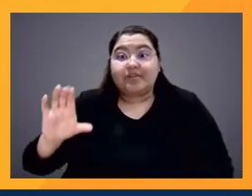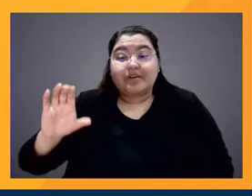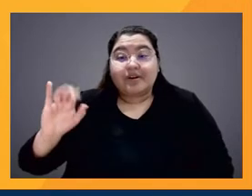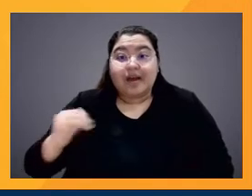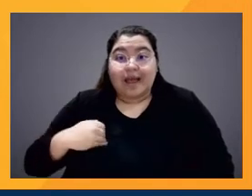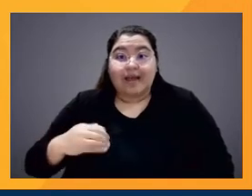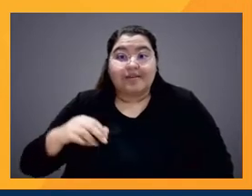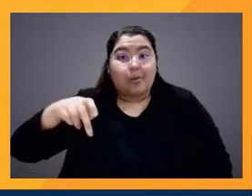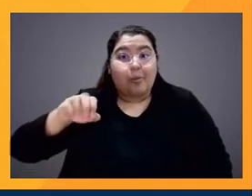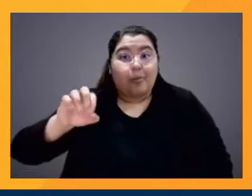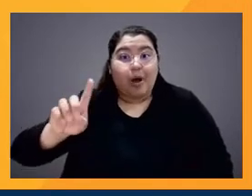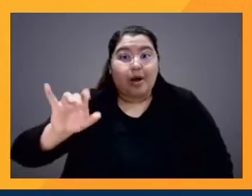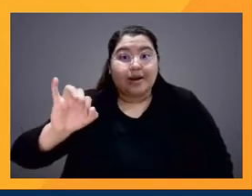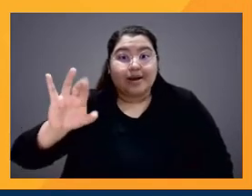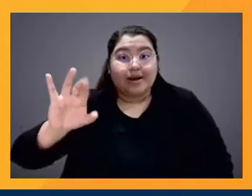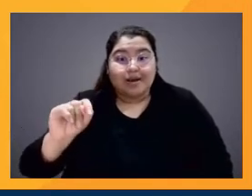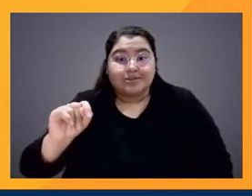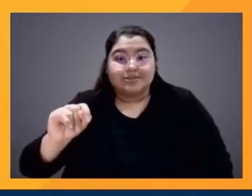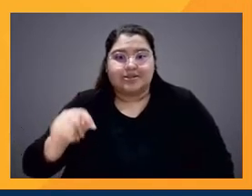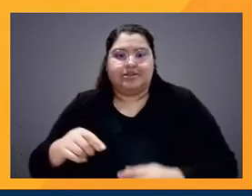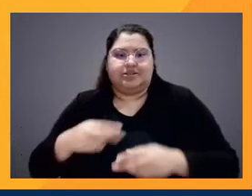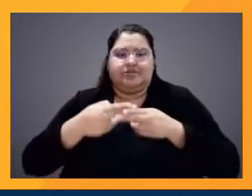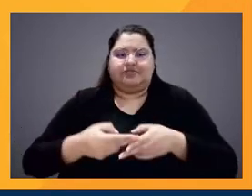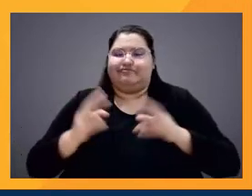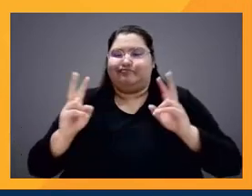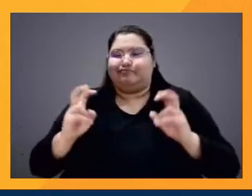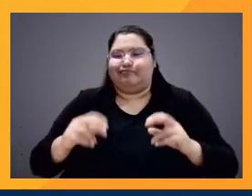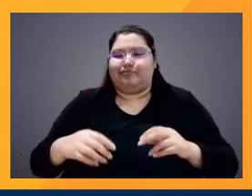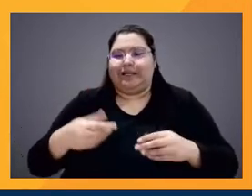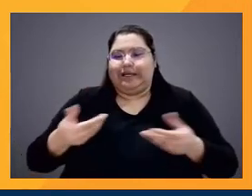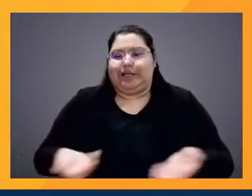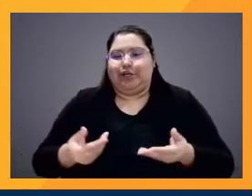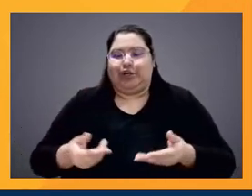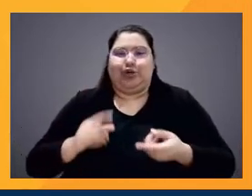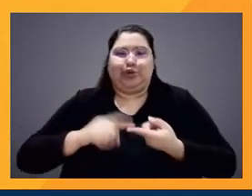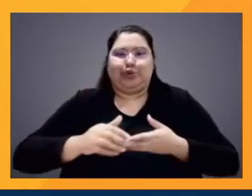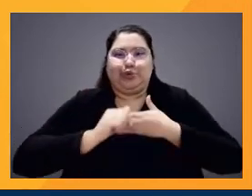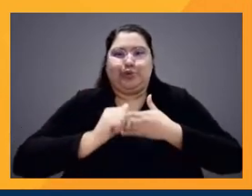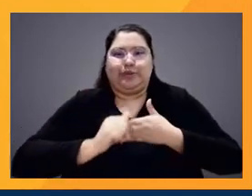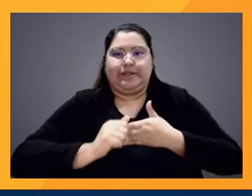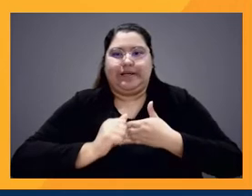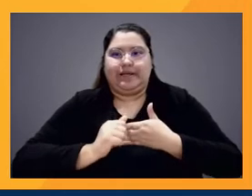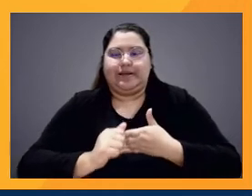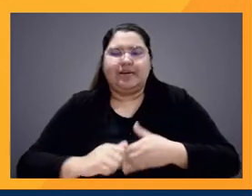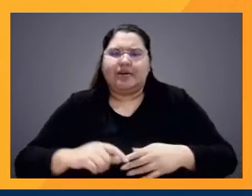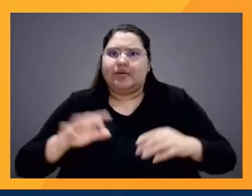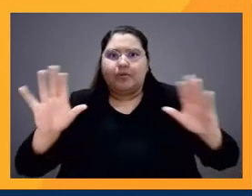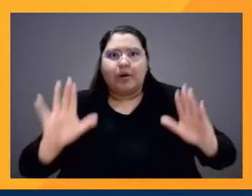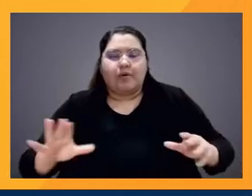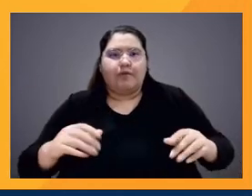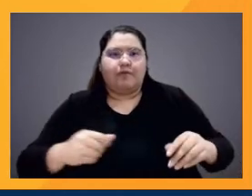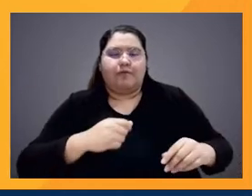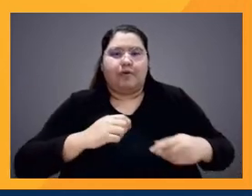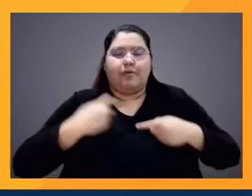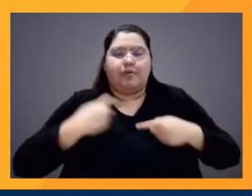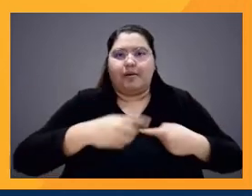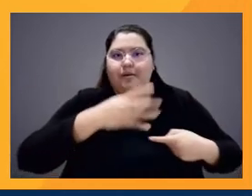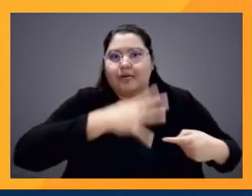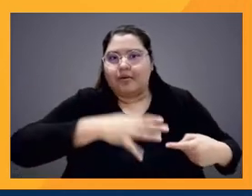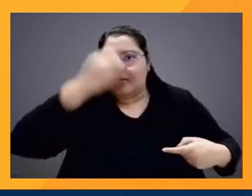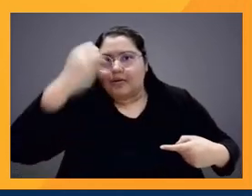in-depth, insightful conversations with extraordinary Latino and Latina leaders. It's available on all the major platforms wherever you get your